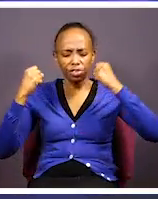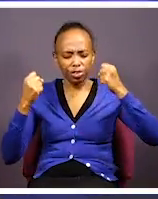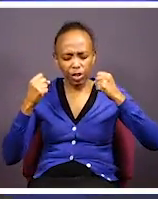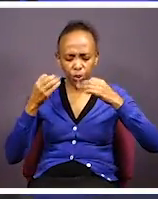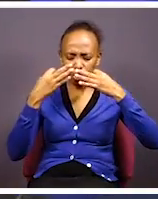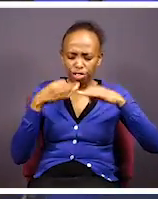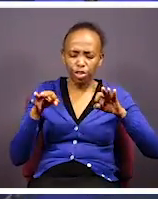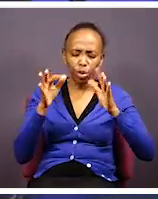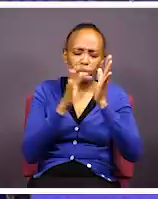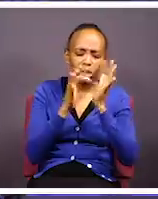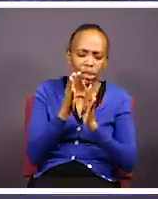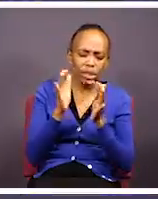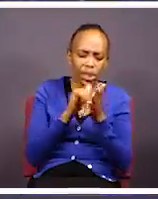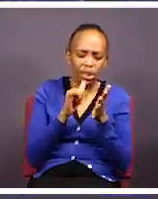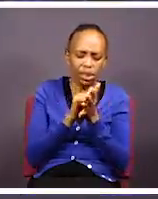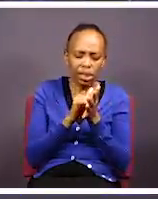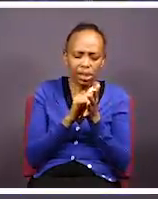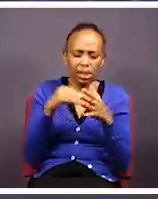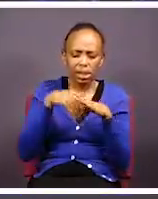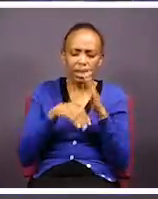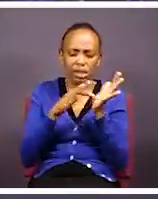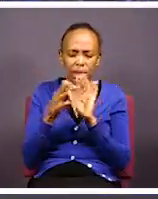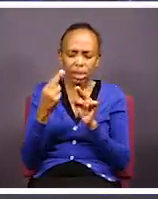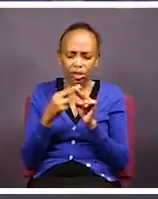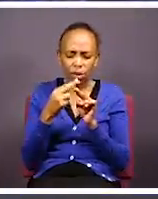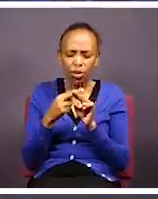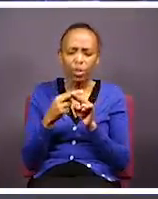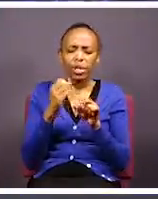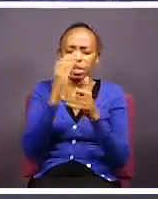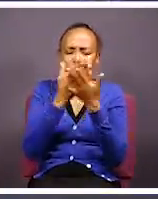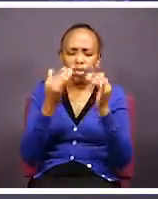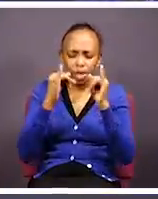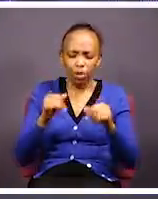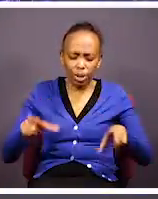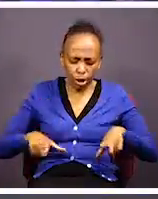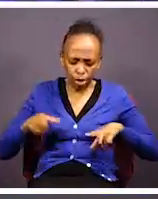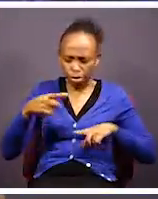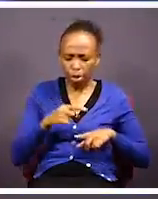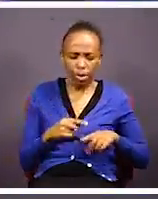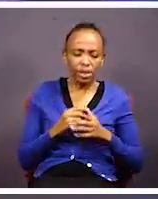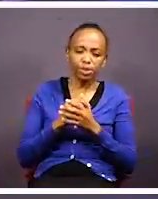freedom jesus then as we sing jesus you're doing something new in our lives